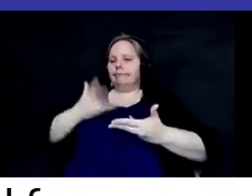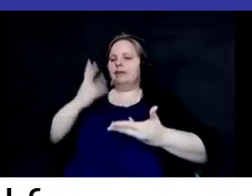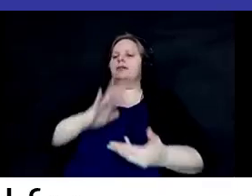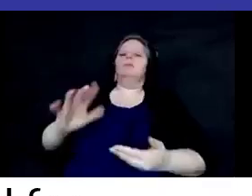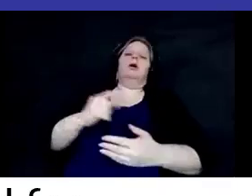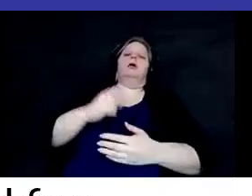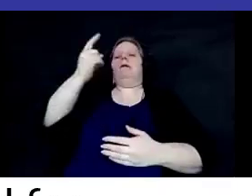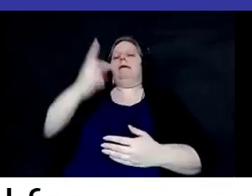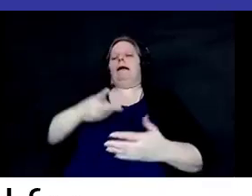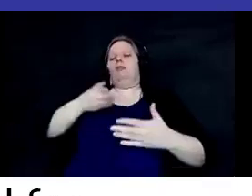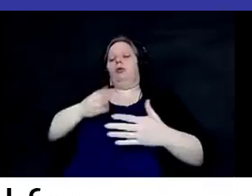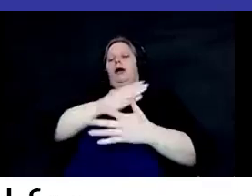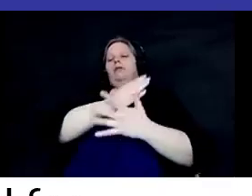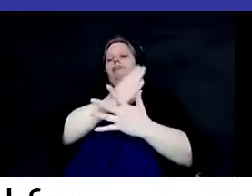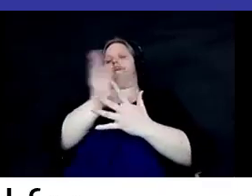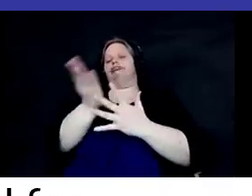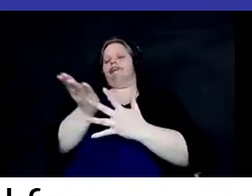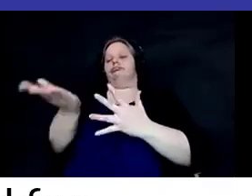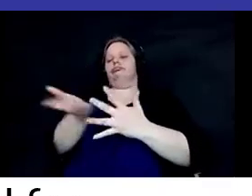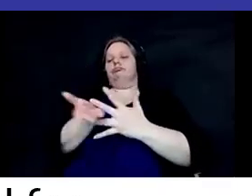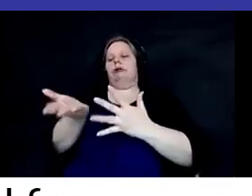a conducting observations